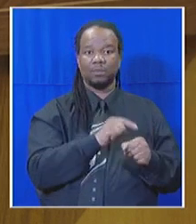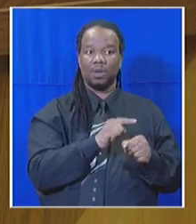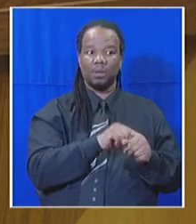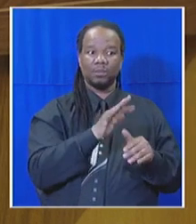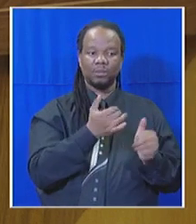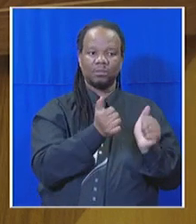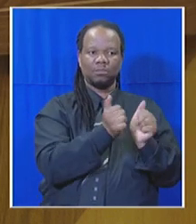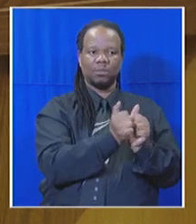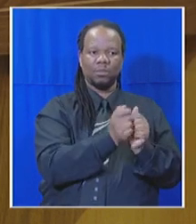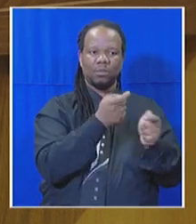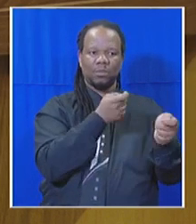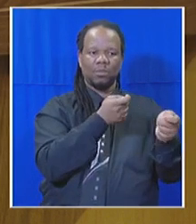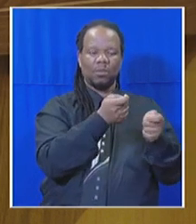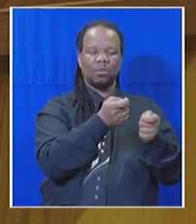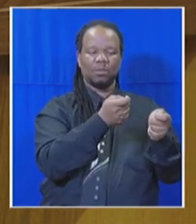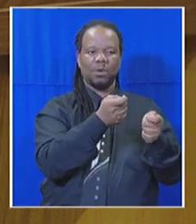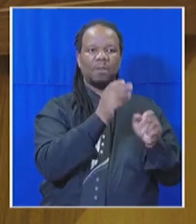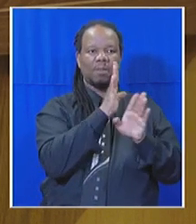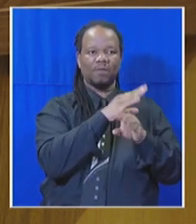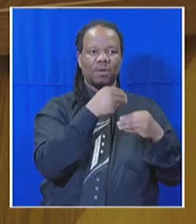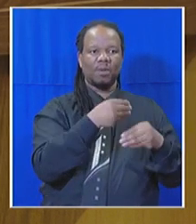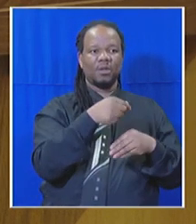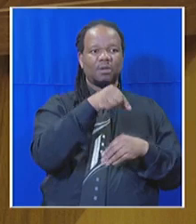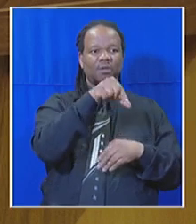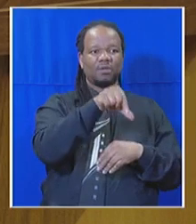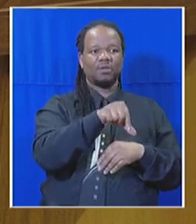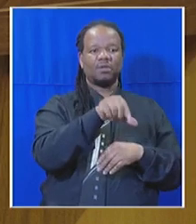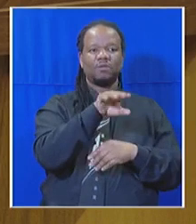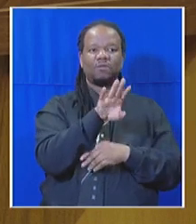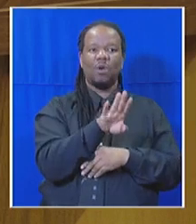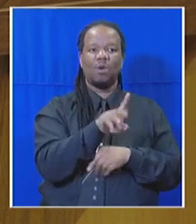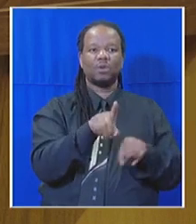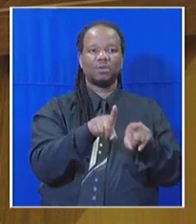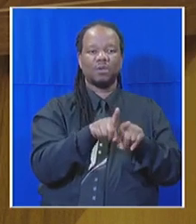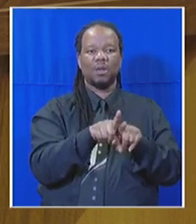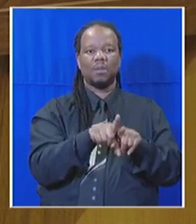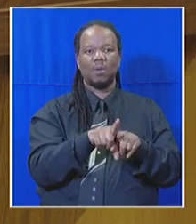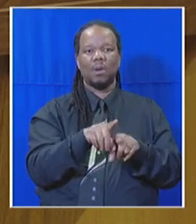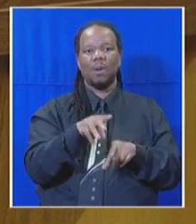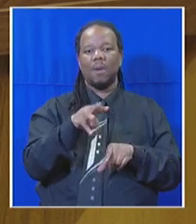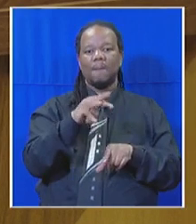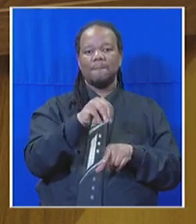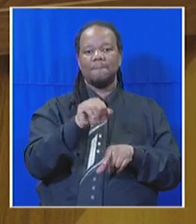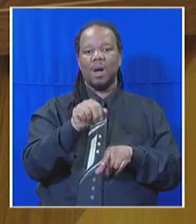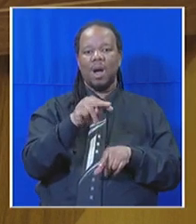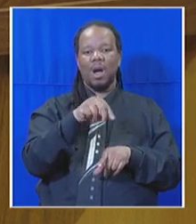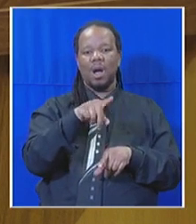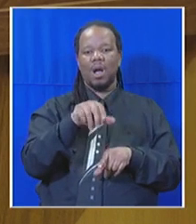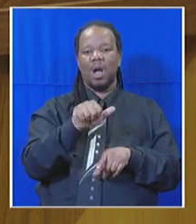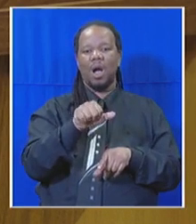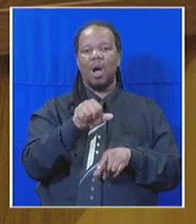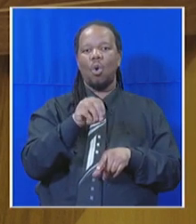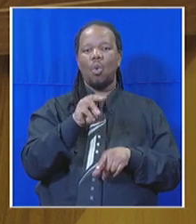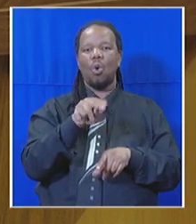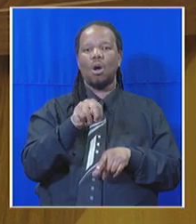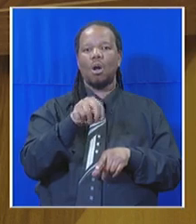companies such as G4S, who, as in the case of Mangaung Prison, physically abuse prisoners and use them